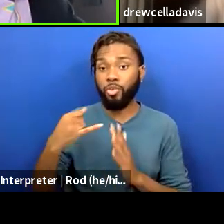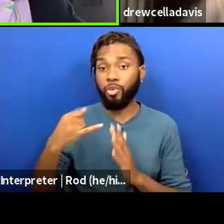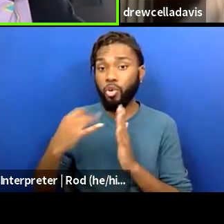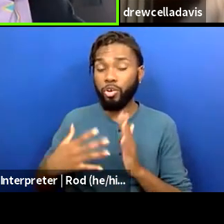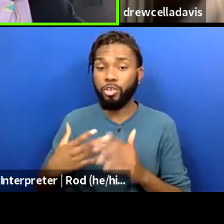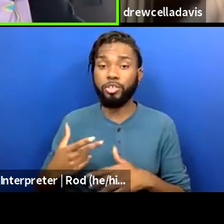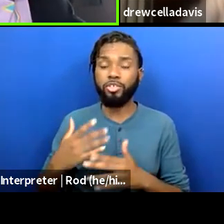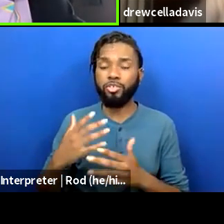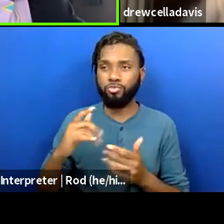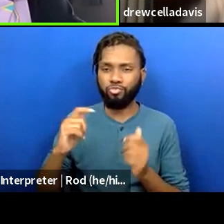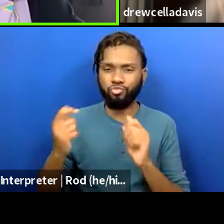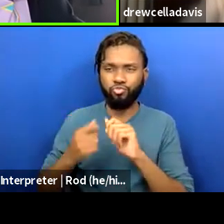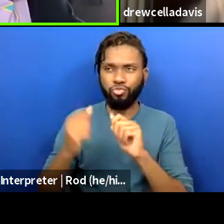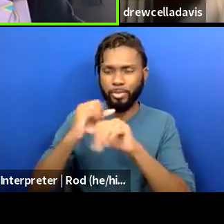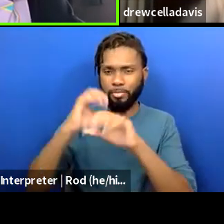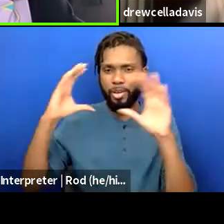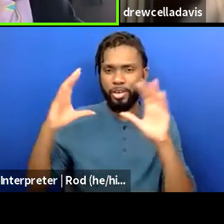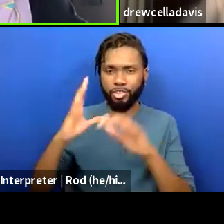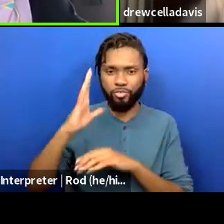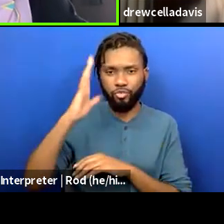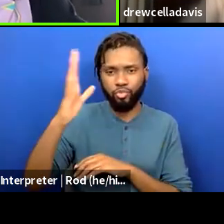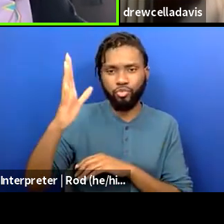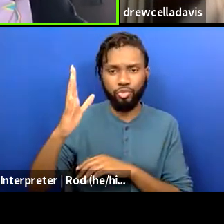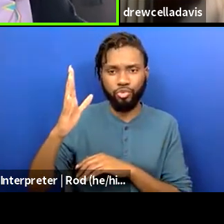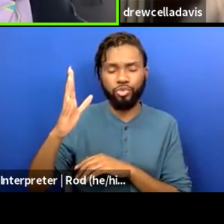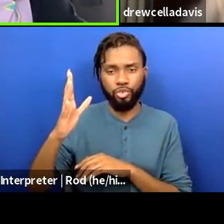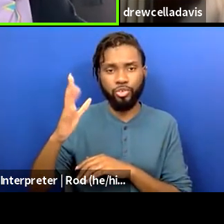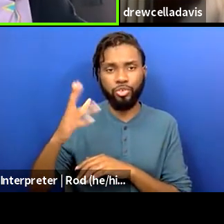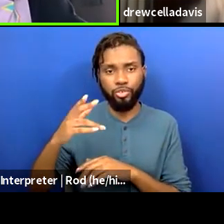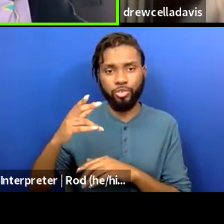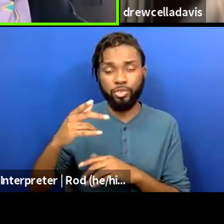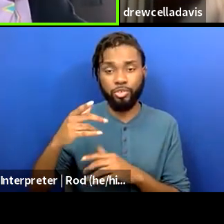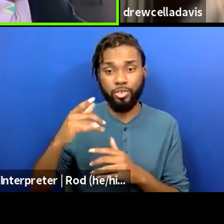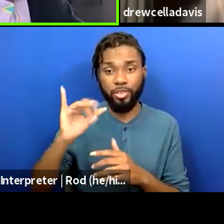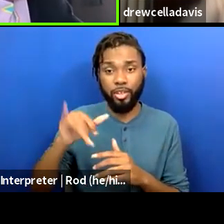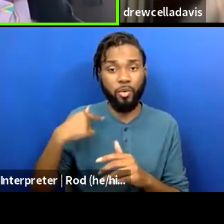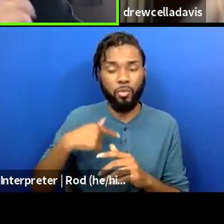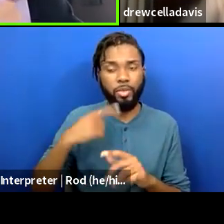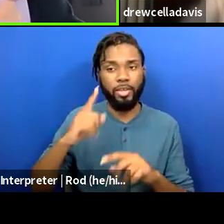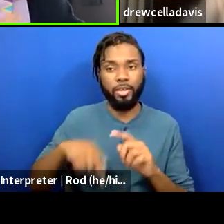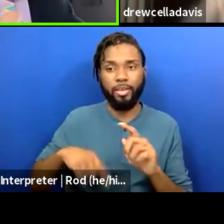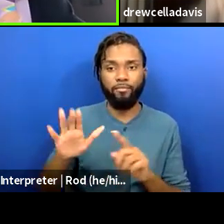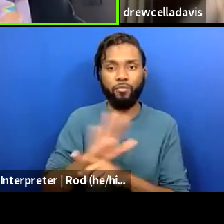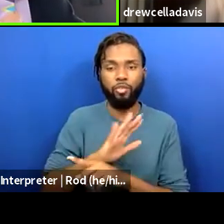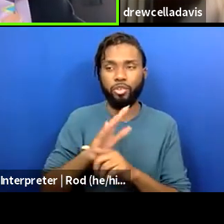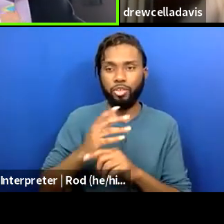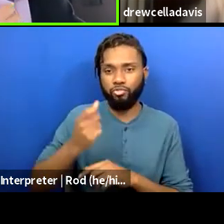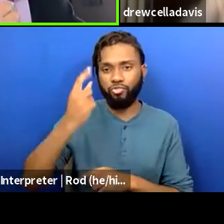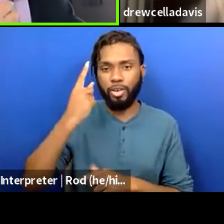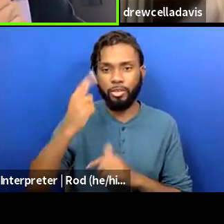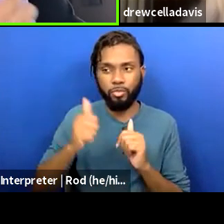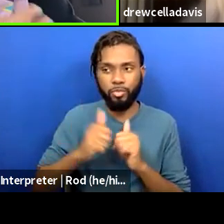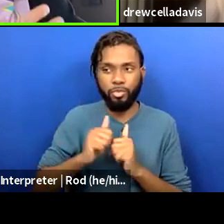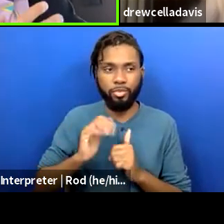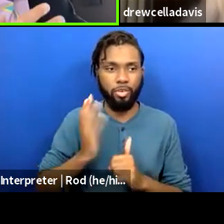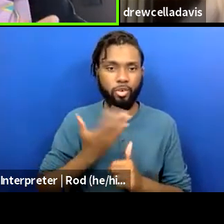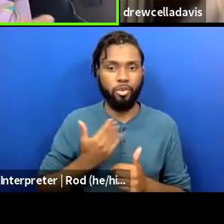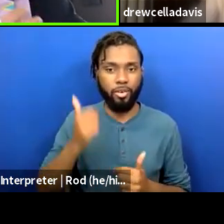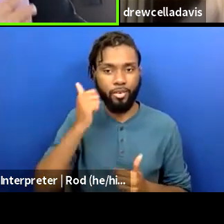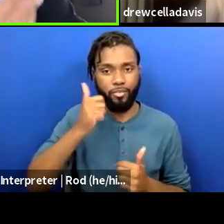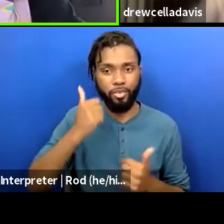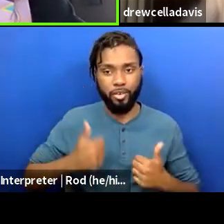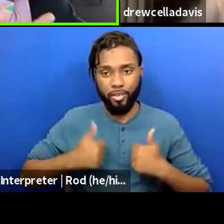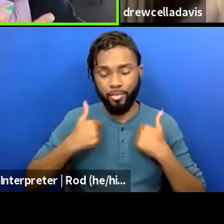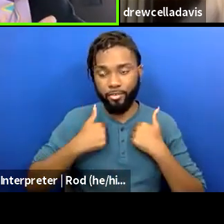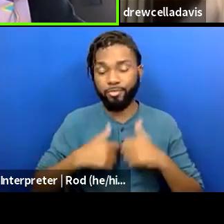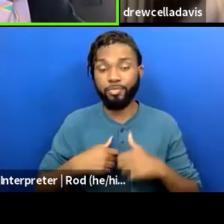imagine futures that sometimes we can't quite grasp in our everyday life. And I think artists